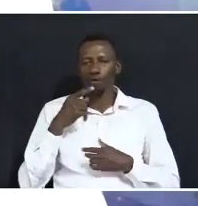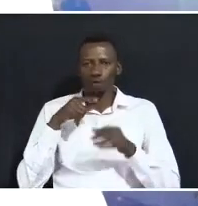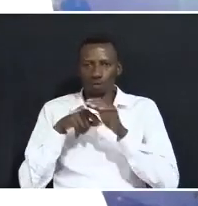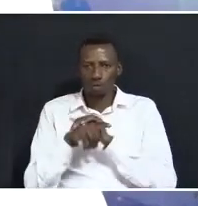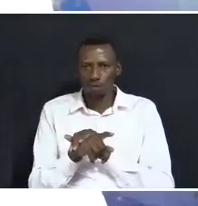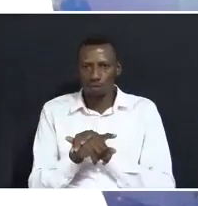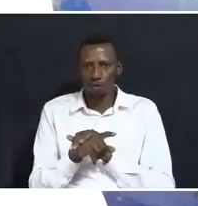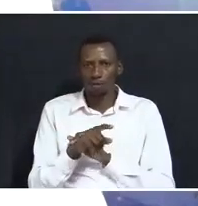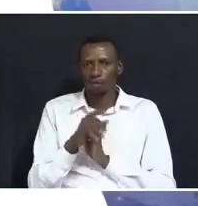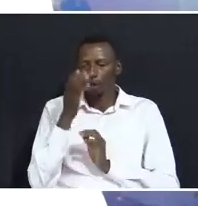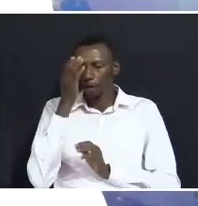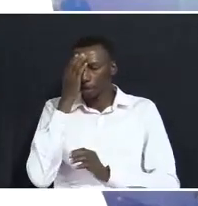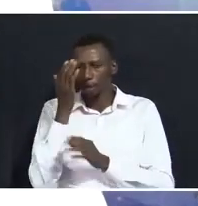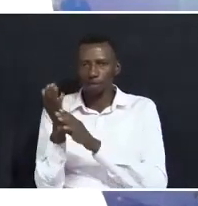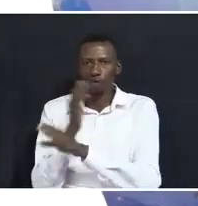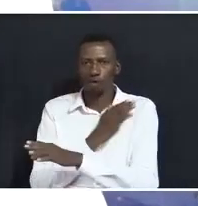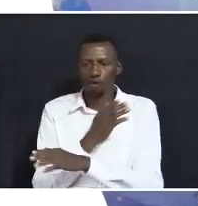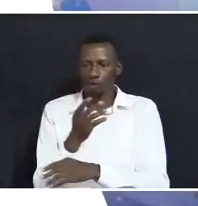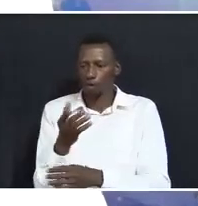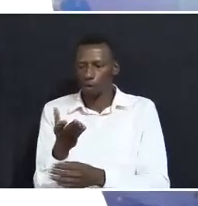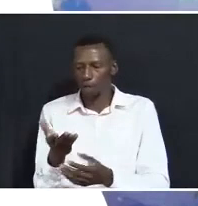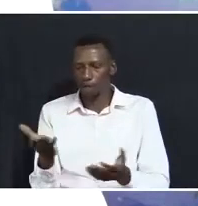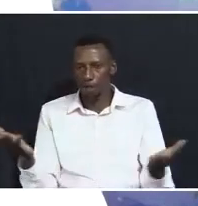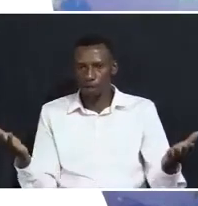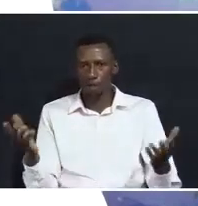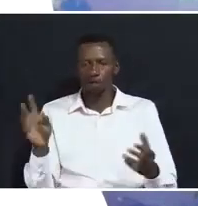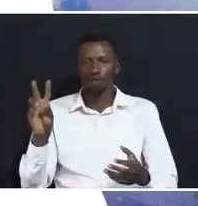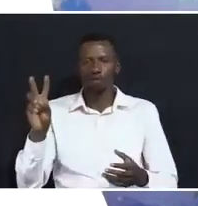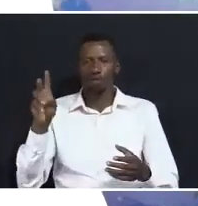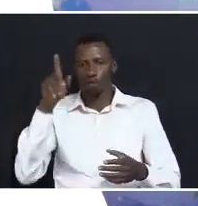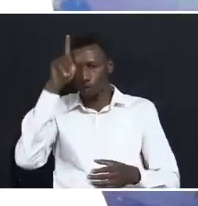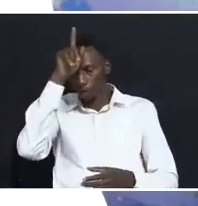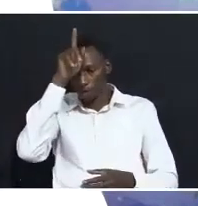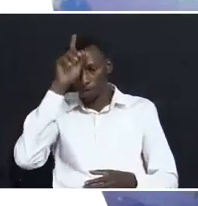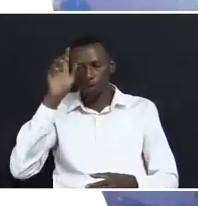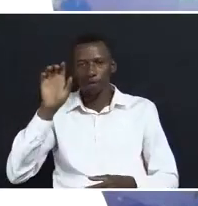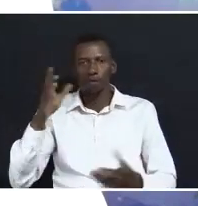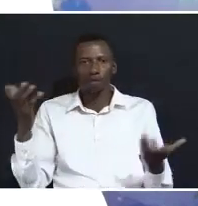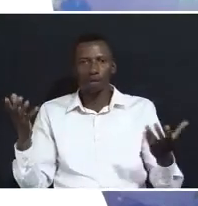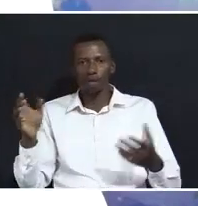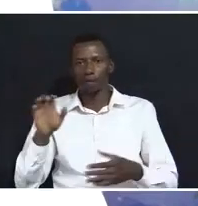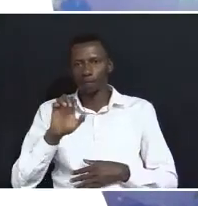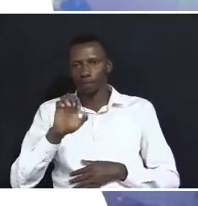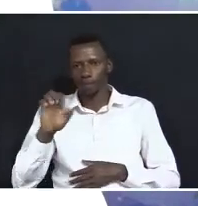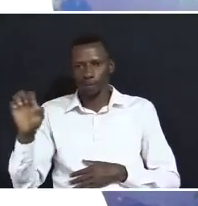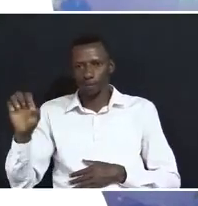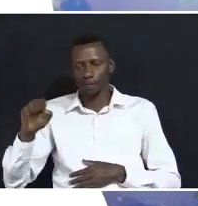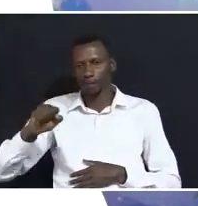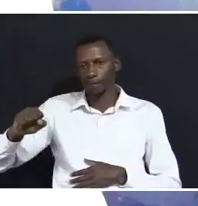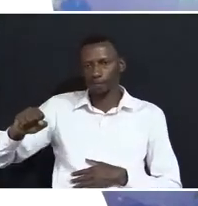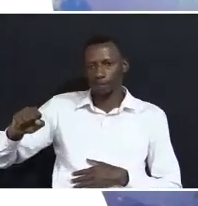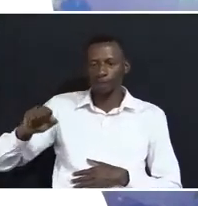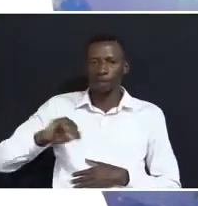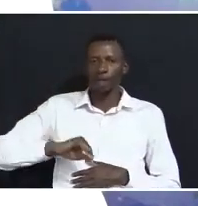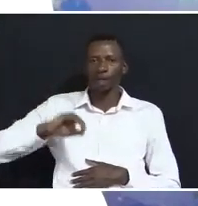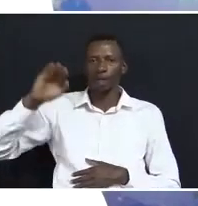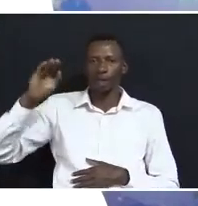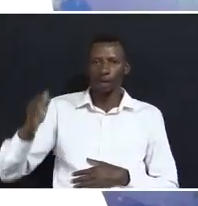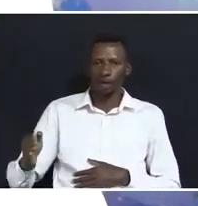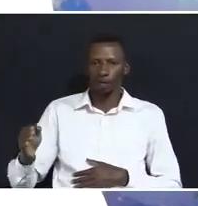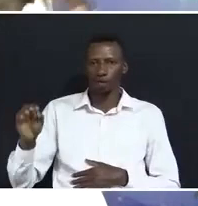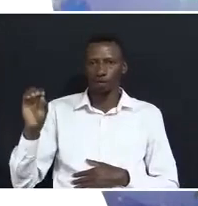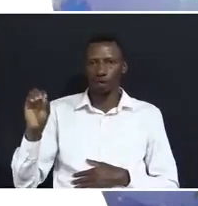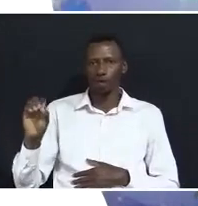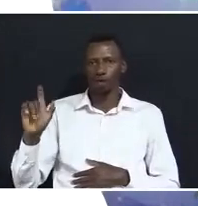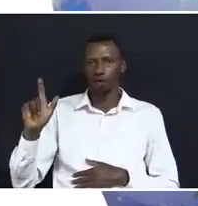the picture that these two villages are on the eastern side of Mount Olives,